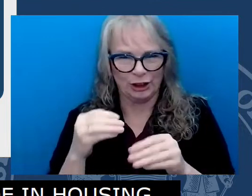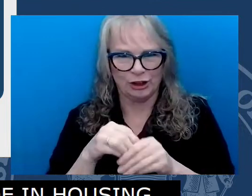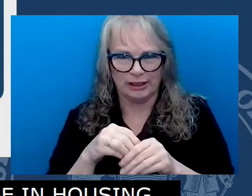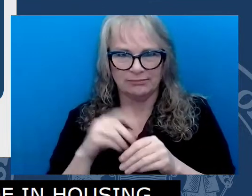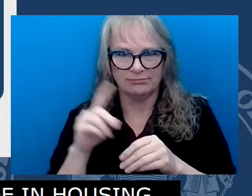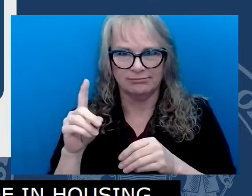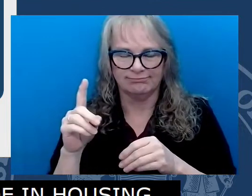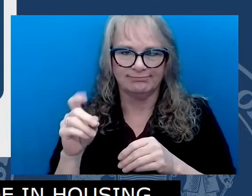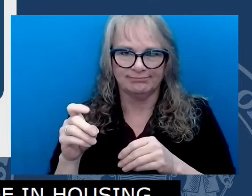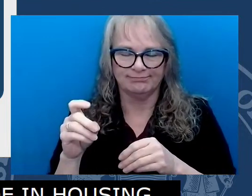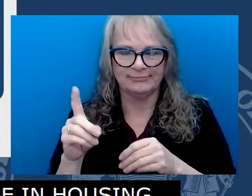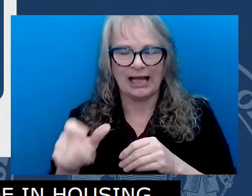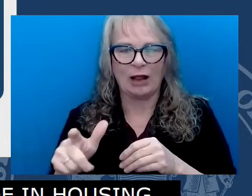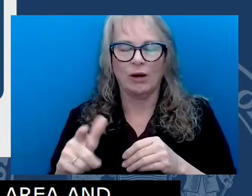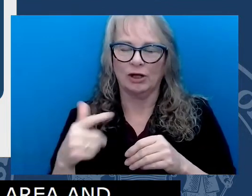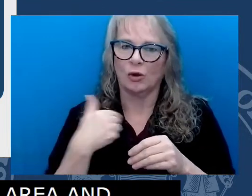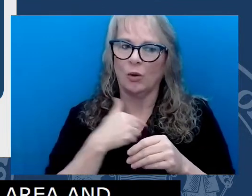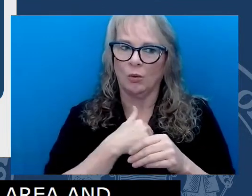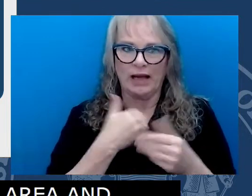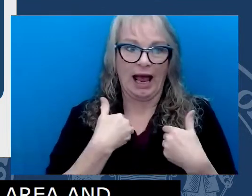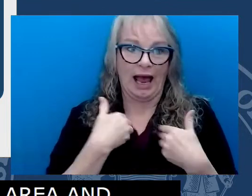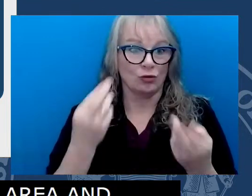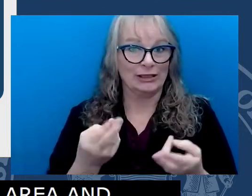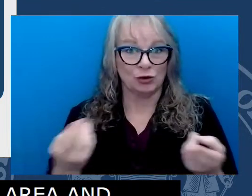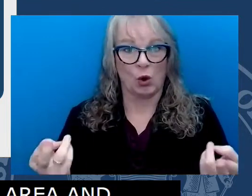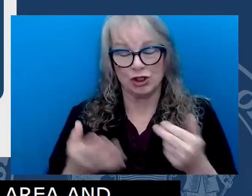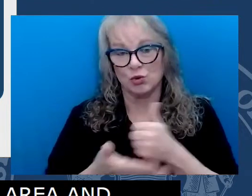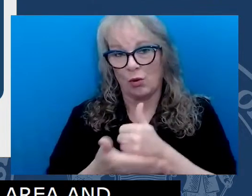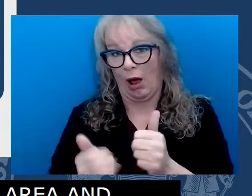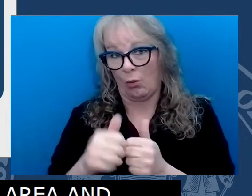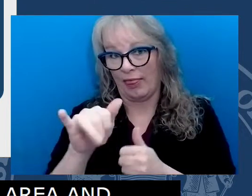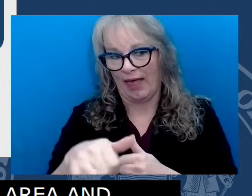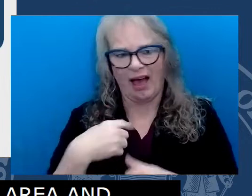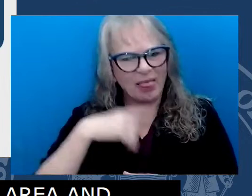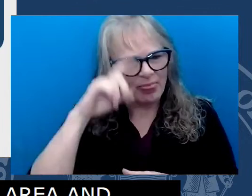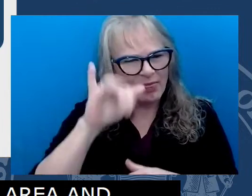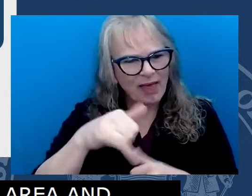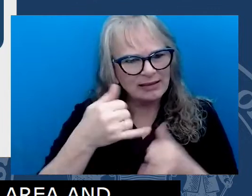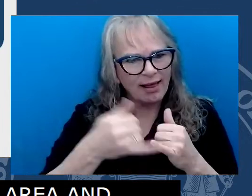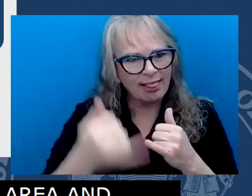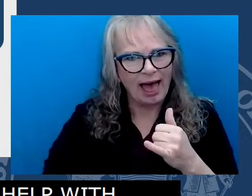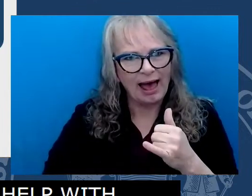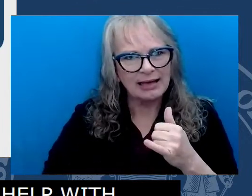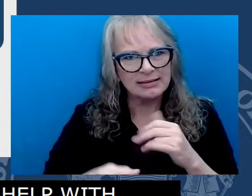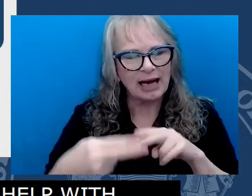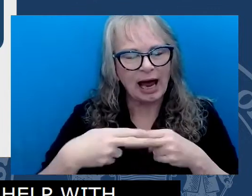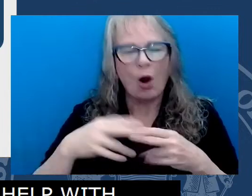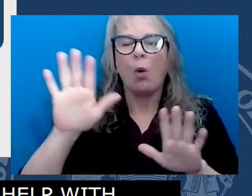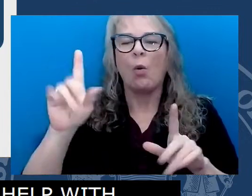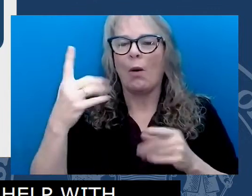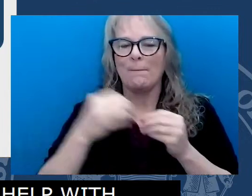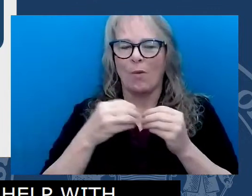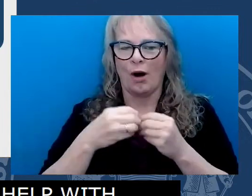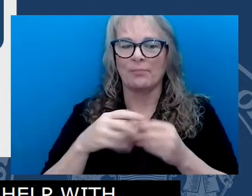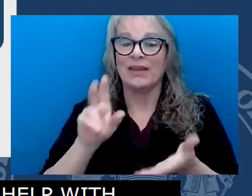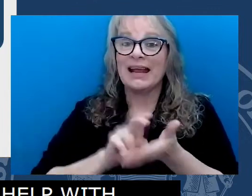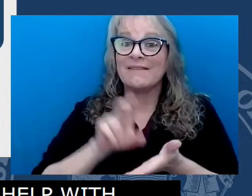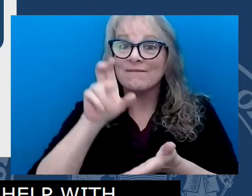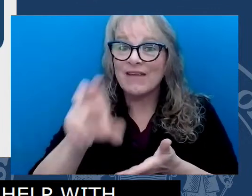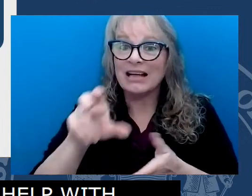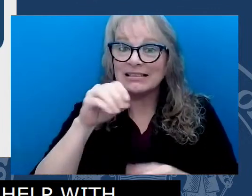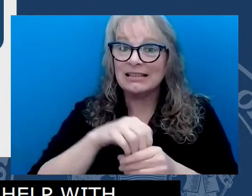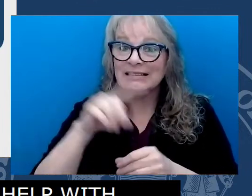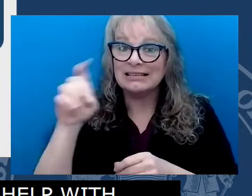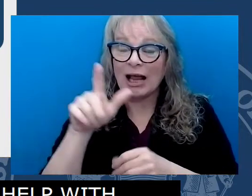issue. I think that should be the last slide. Oh, investing in Delaware State. I mentioned that earlier with respect to